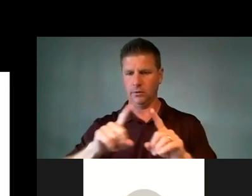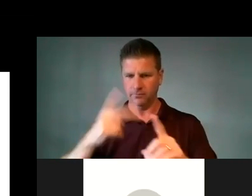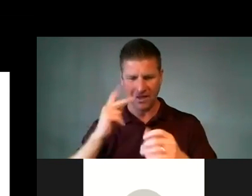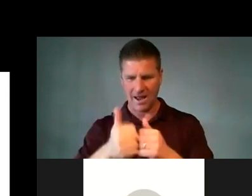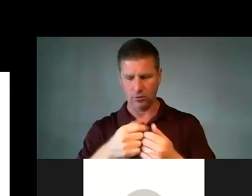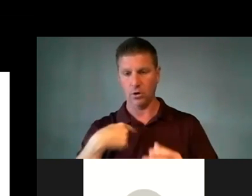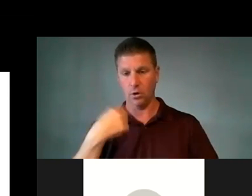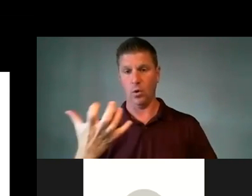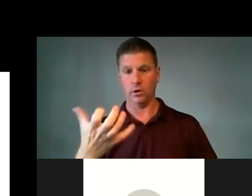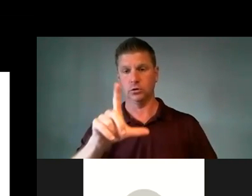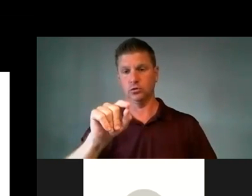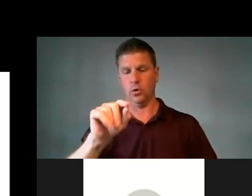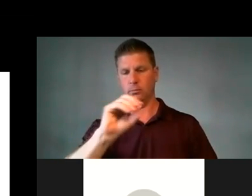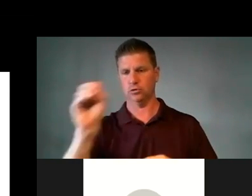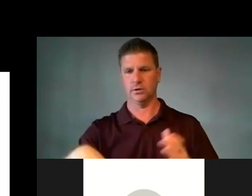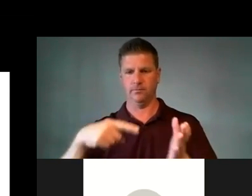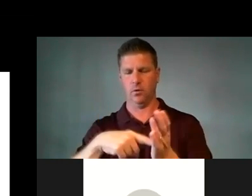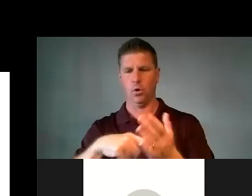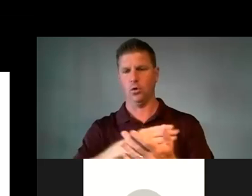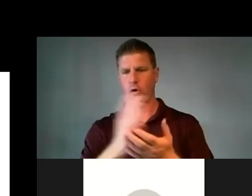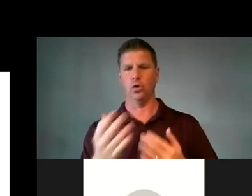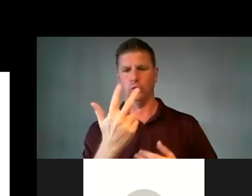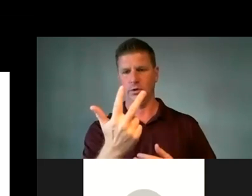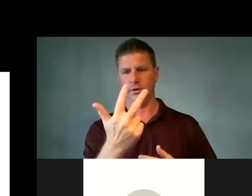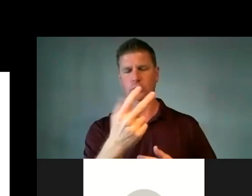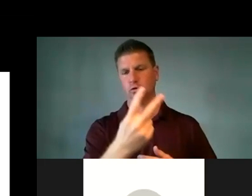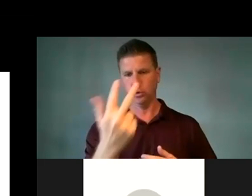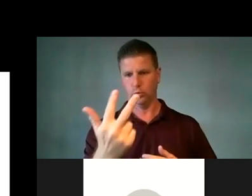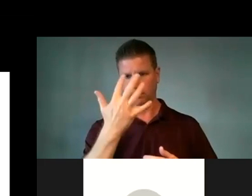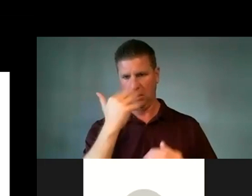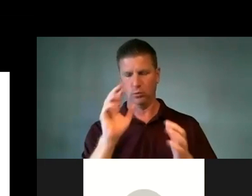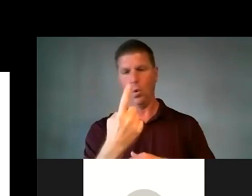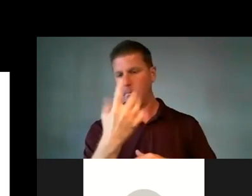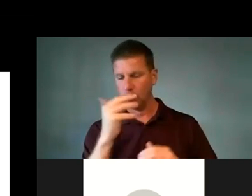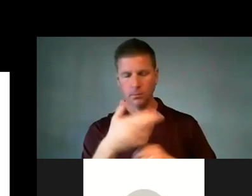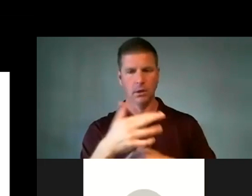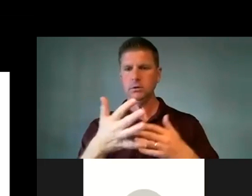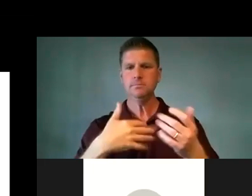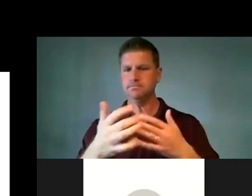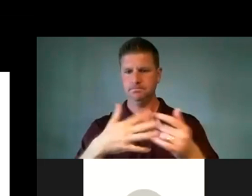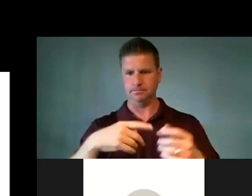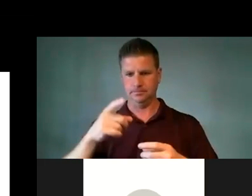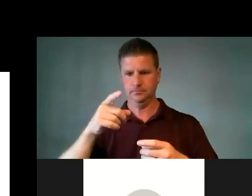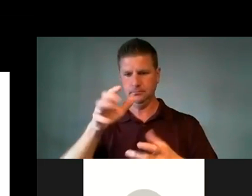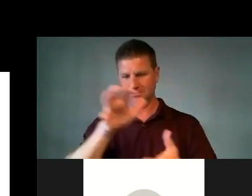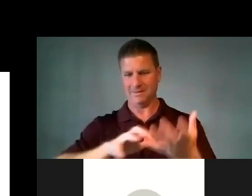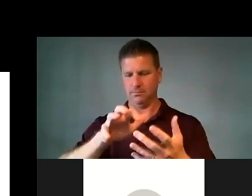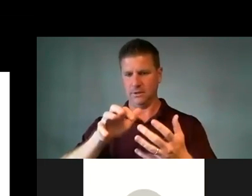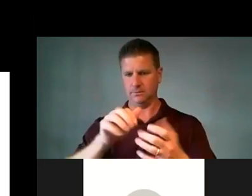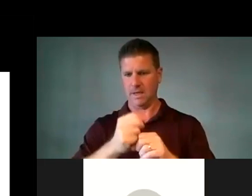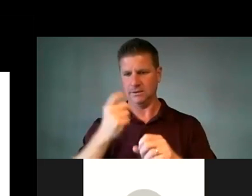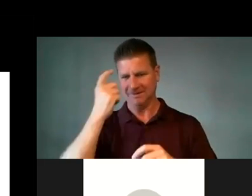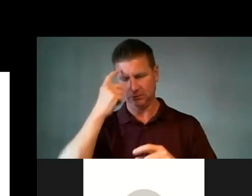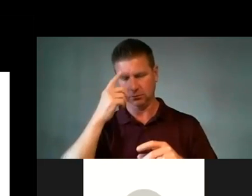20% affordability across all the 3-bedroom, 2-bedroom units, 1-bedrooms, whatever mix makes sense working with the